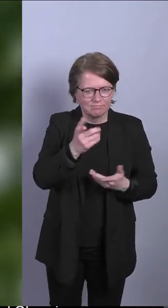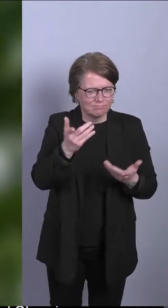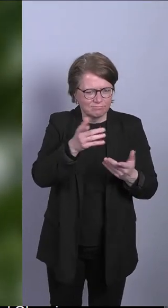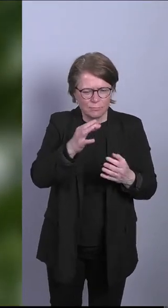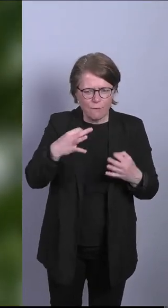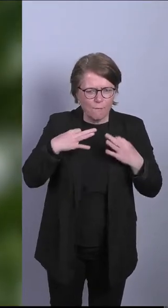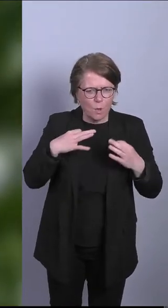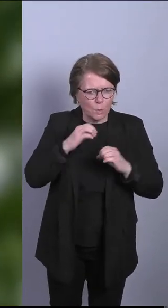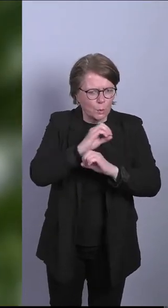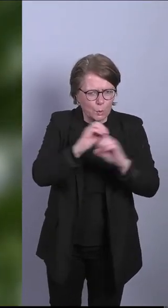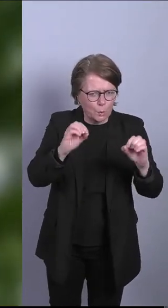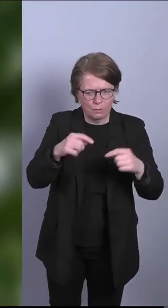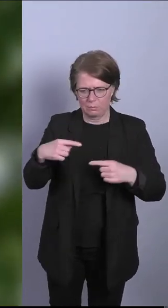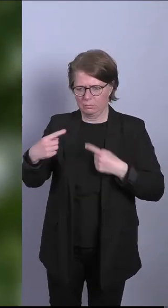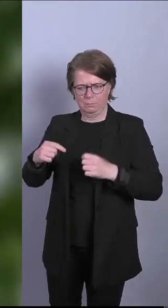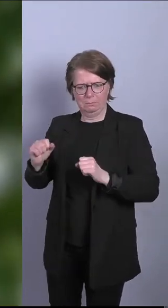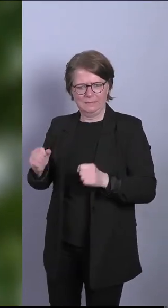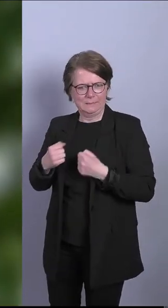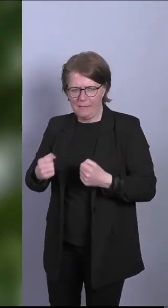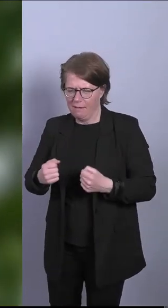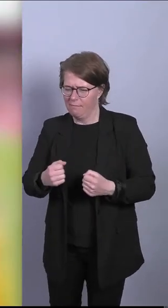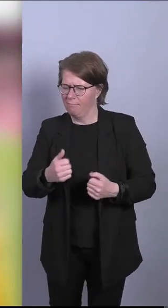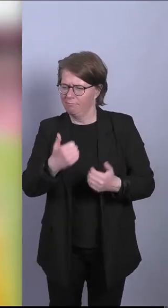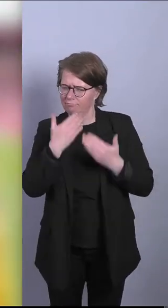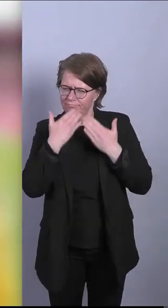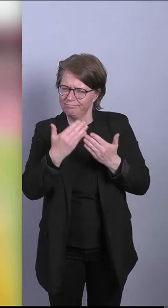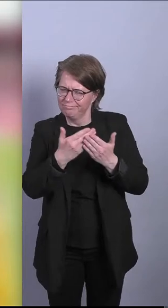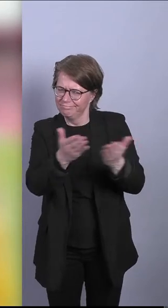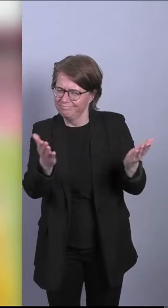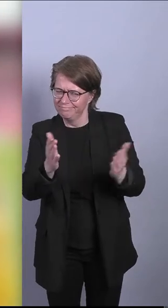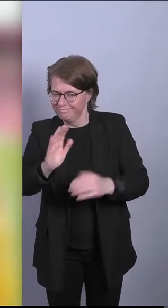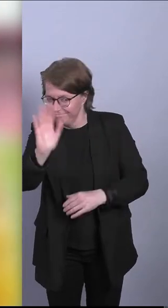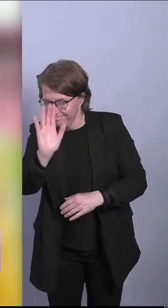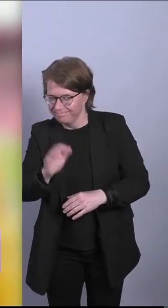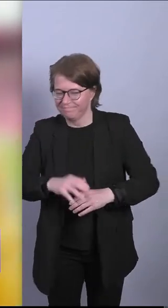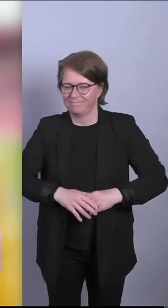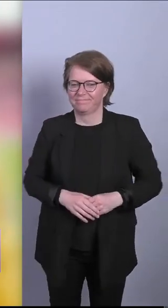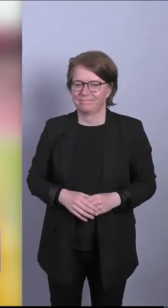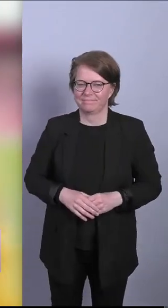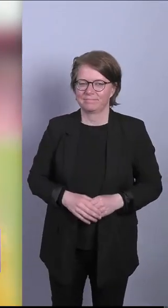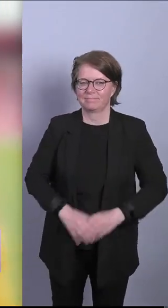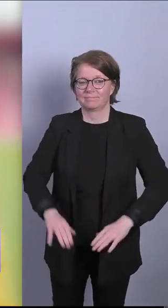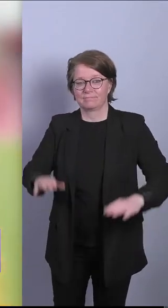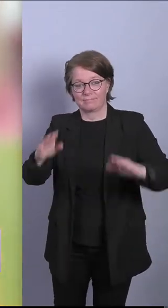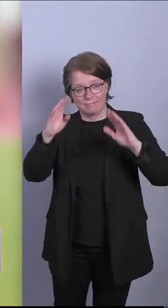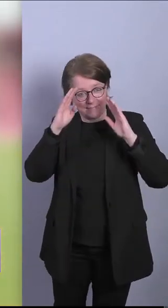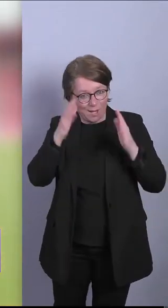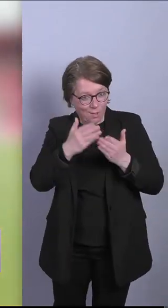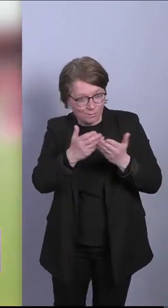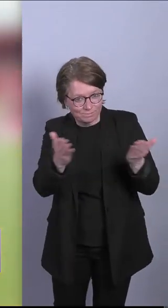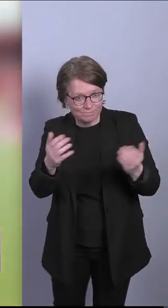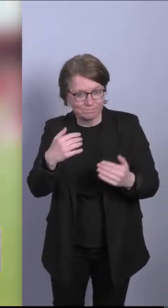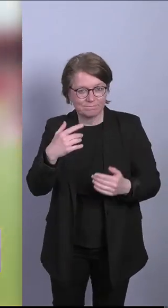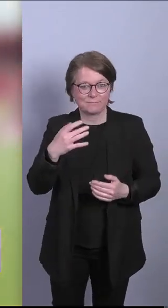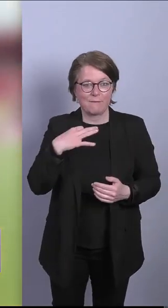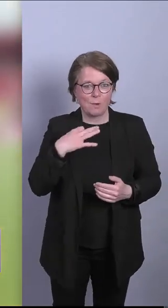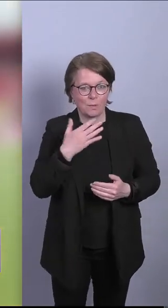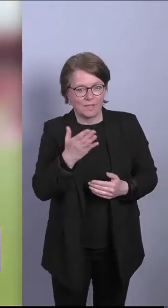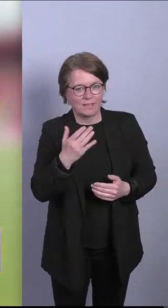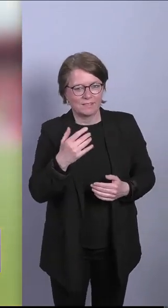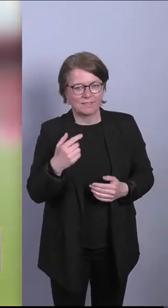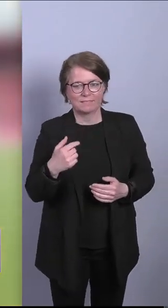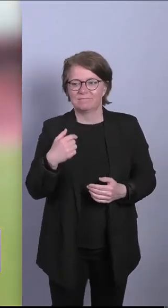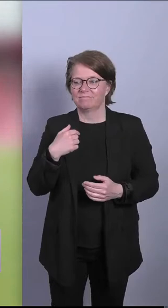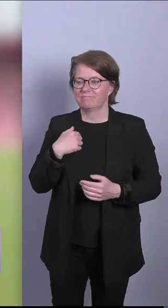here, such an event wouldn't be possible at all. Hallo liebe Volunteers, ich bin die Nele. Dear Volunteers, I'm